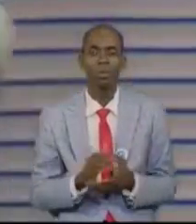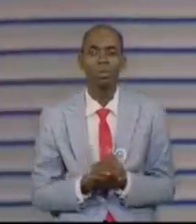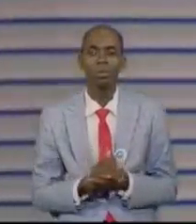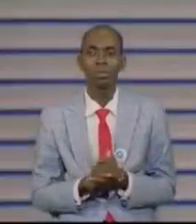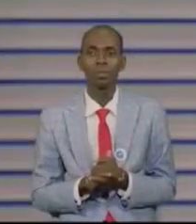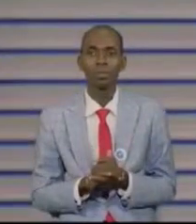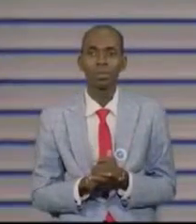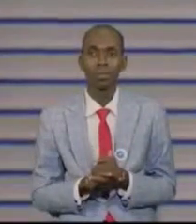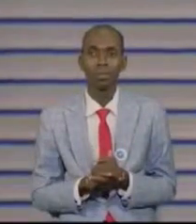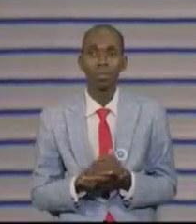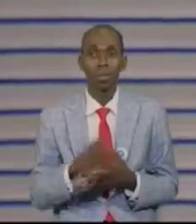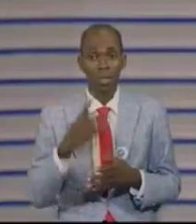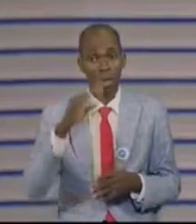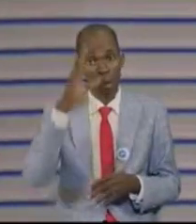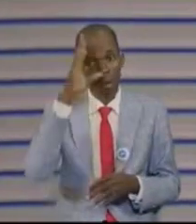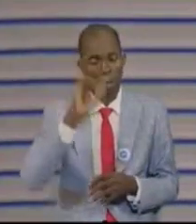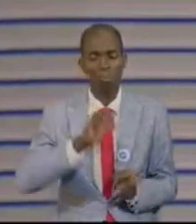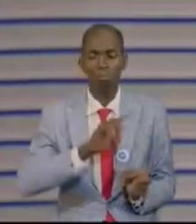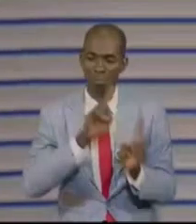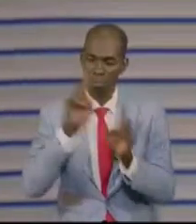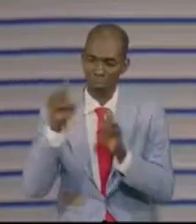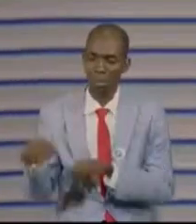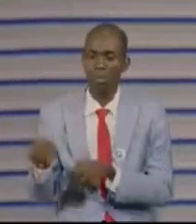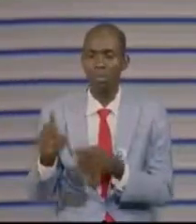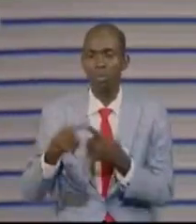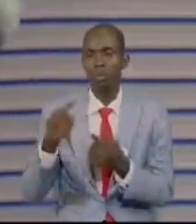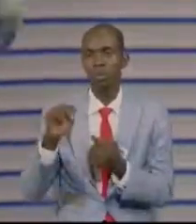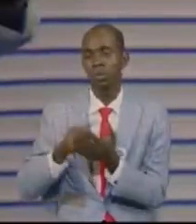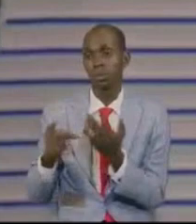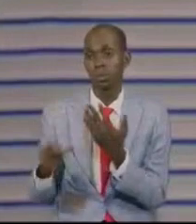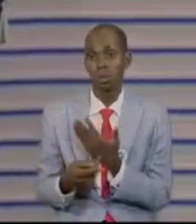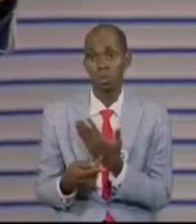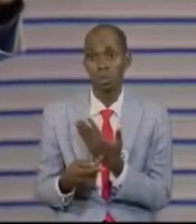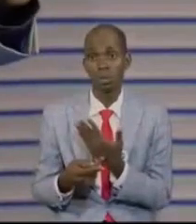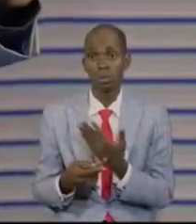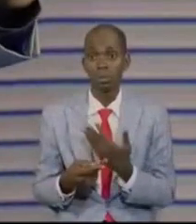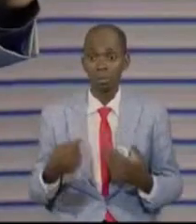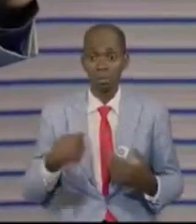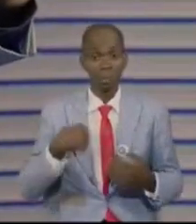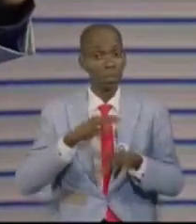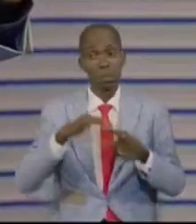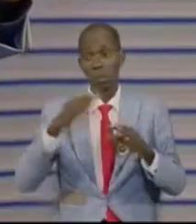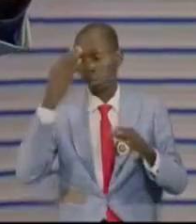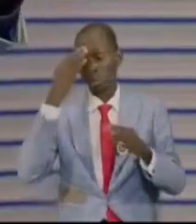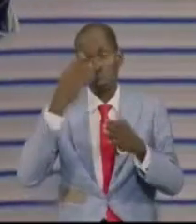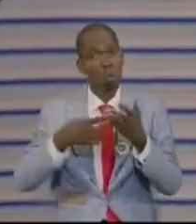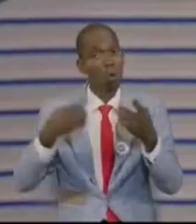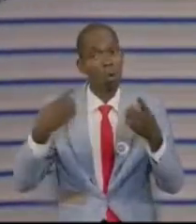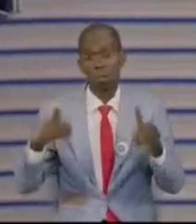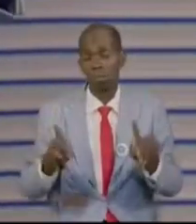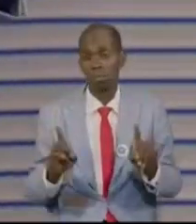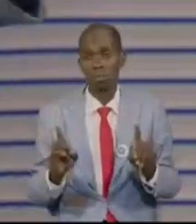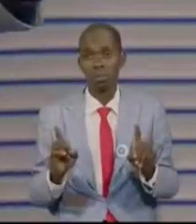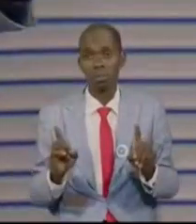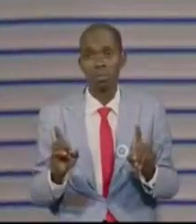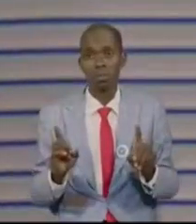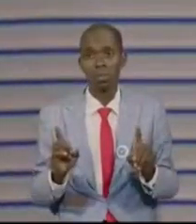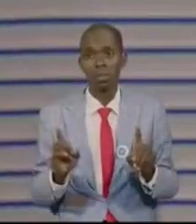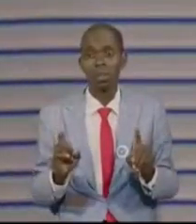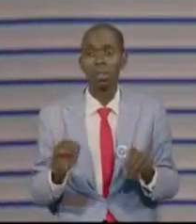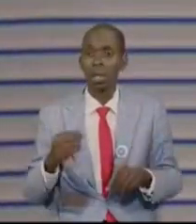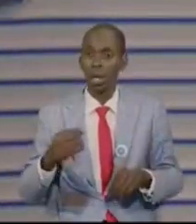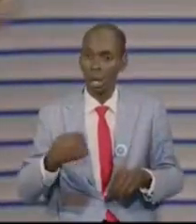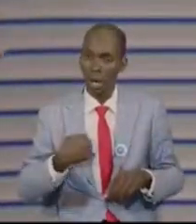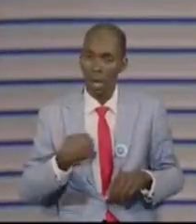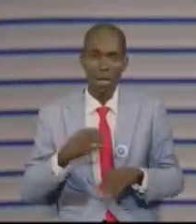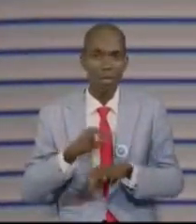And so he came to the crusade, and I didn't know what had happened. I did not know